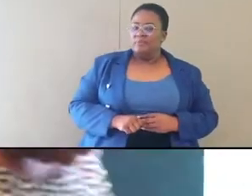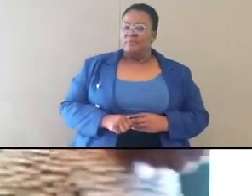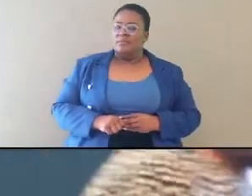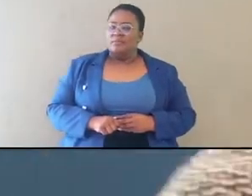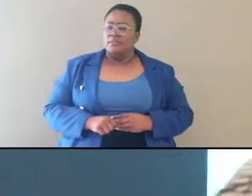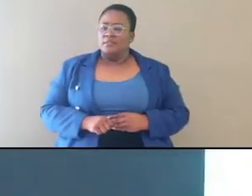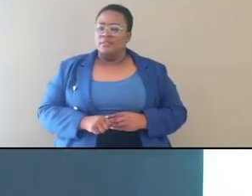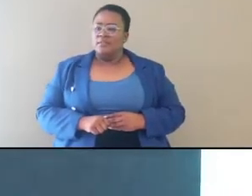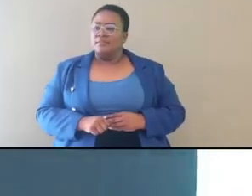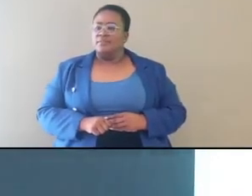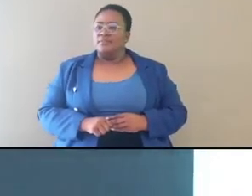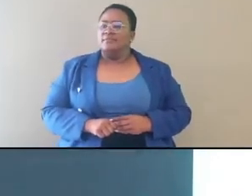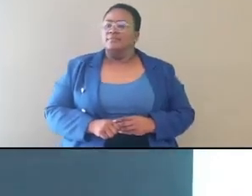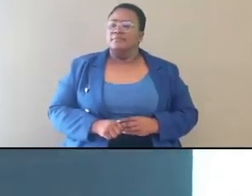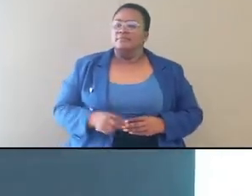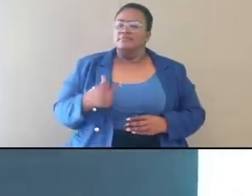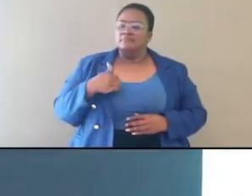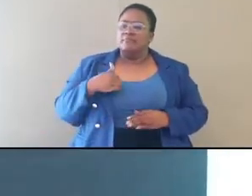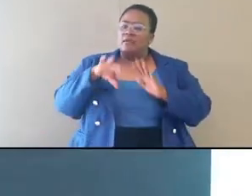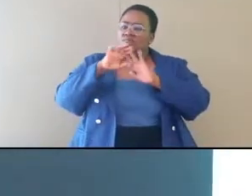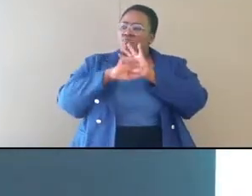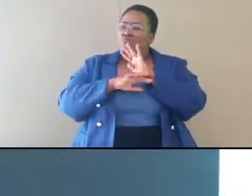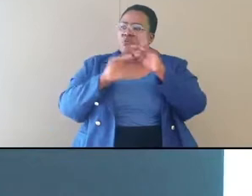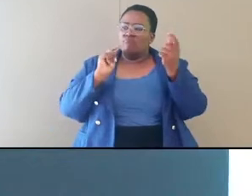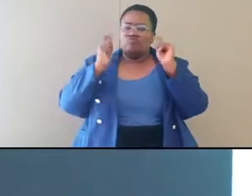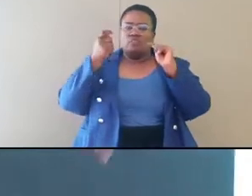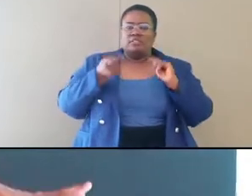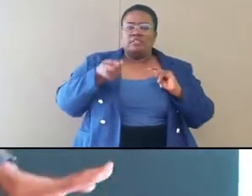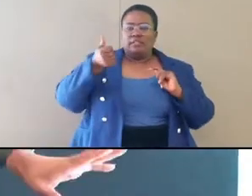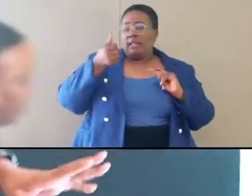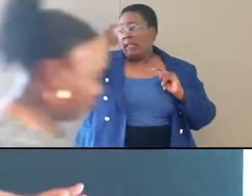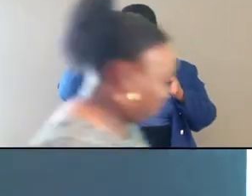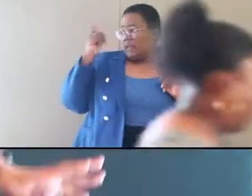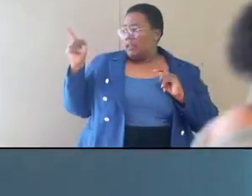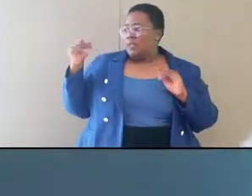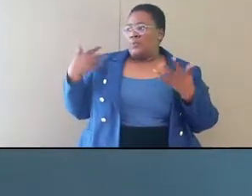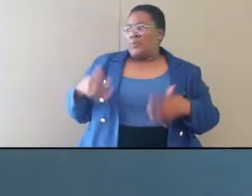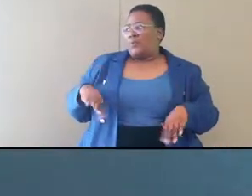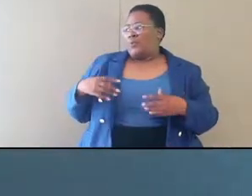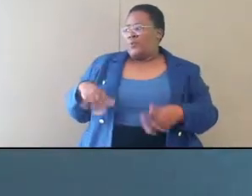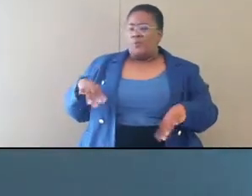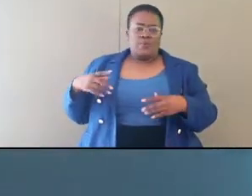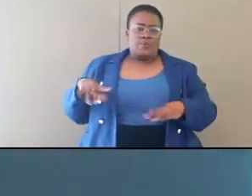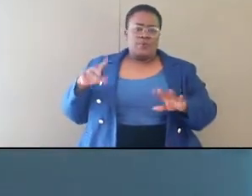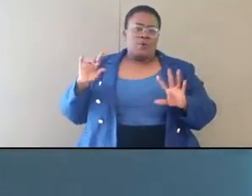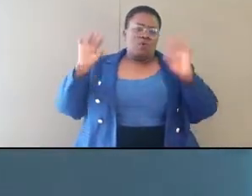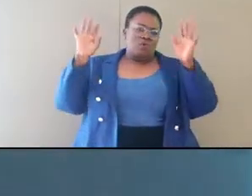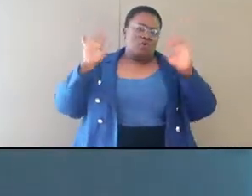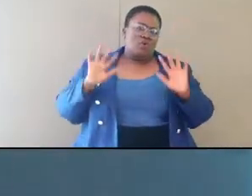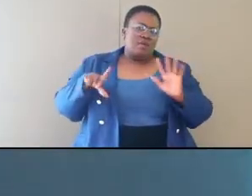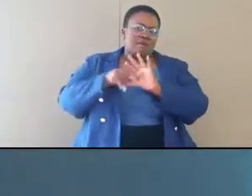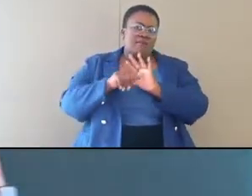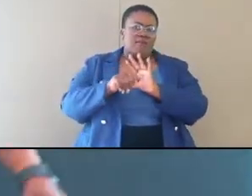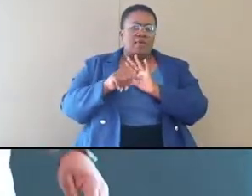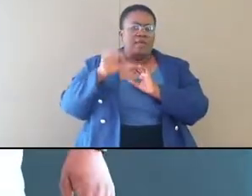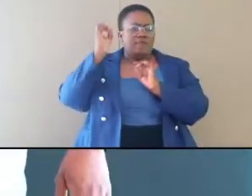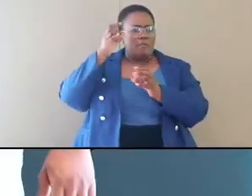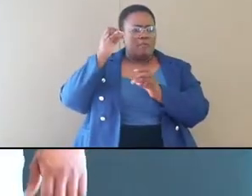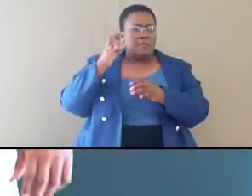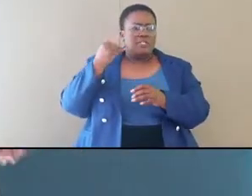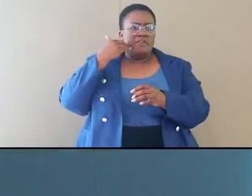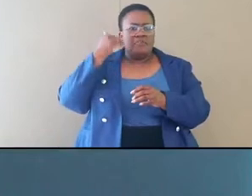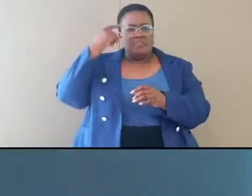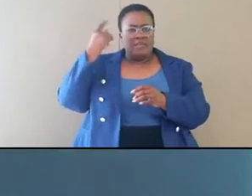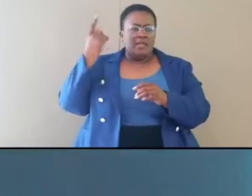So I'm going to change the program just a bit. I think that was very informative information. And if you are thinking about writing your